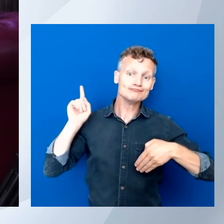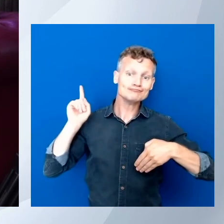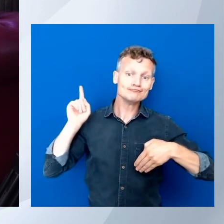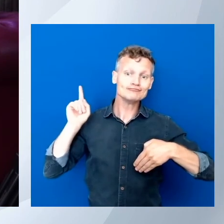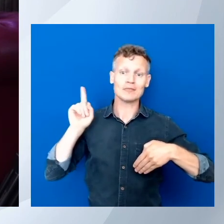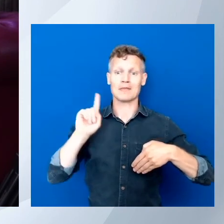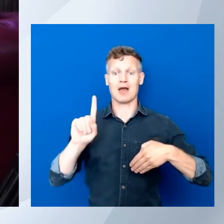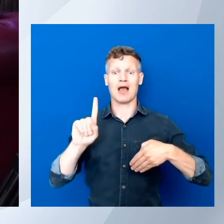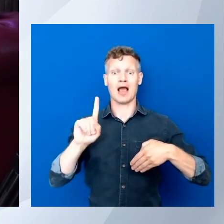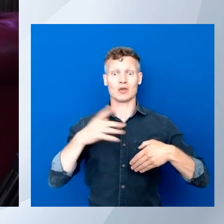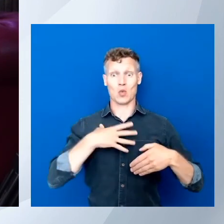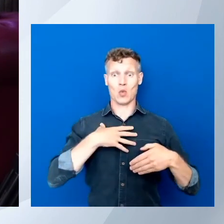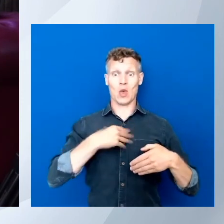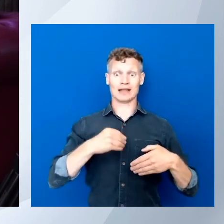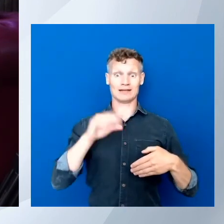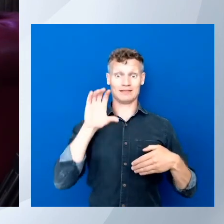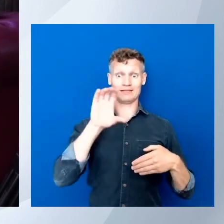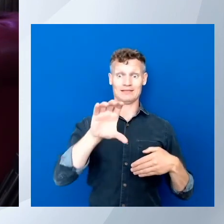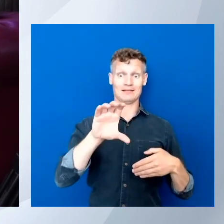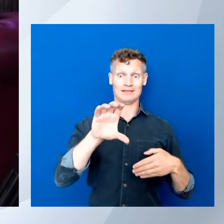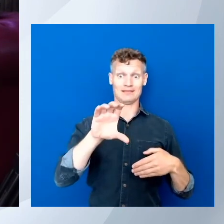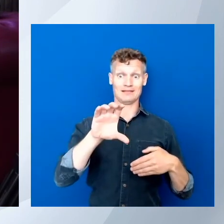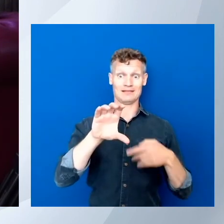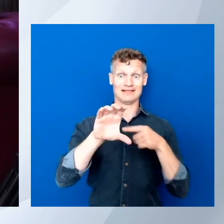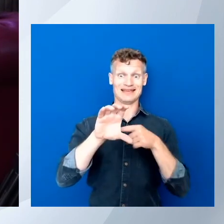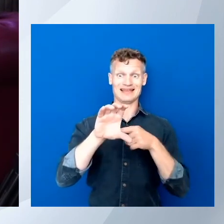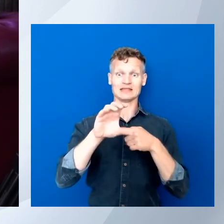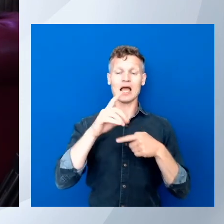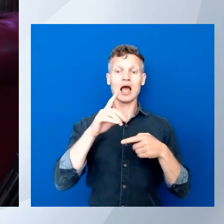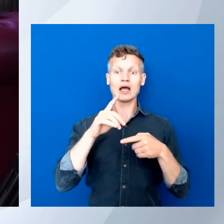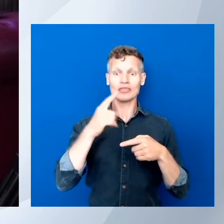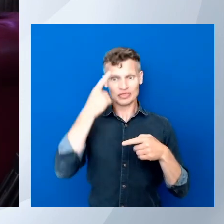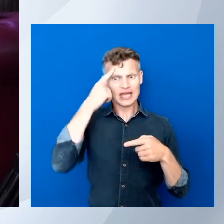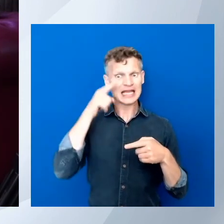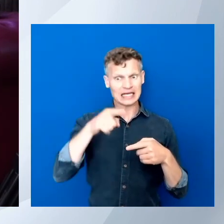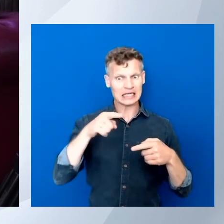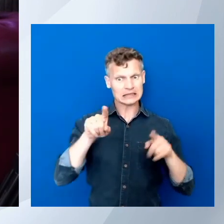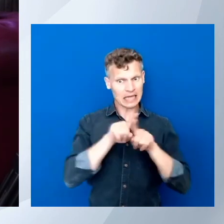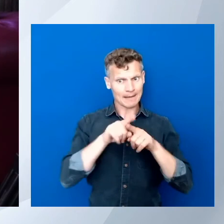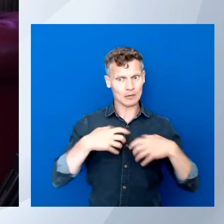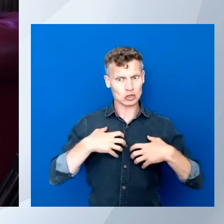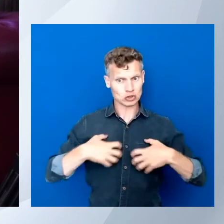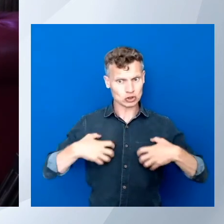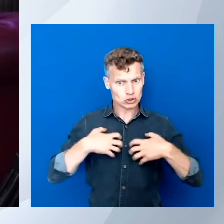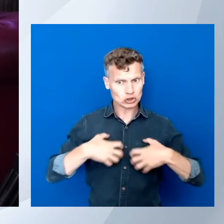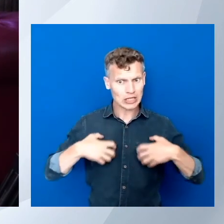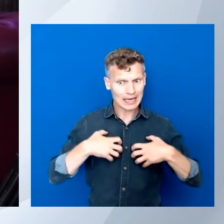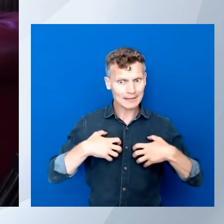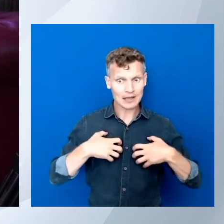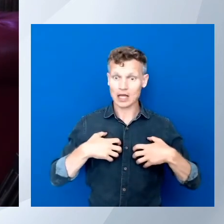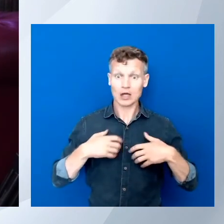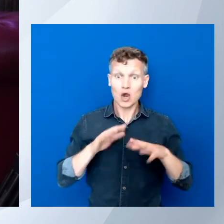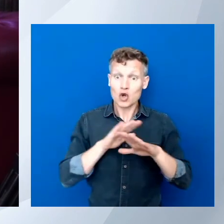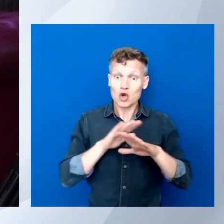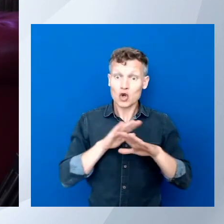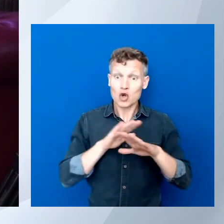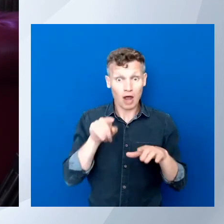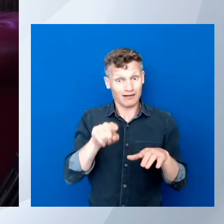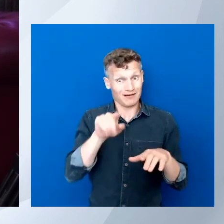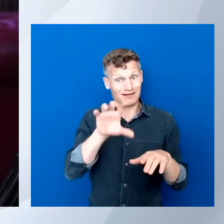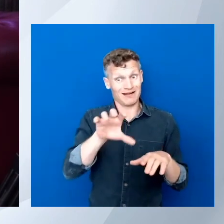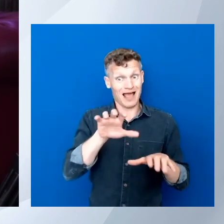middle. Blue sky, green ground. That was the problem. Yeah. Because that was actually the same. Yeah.